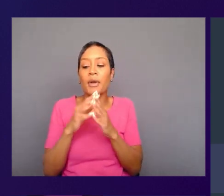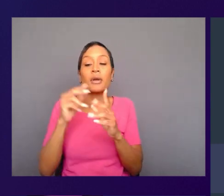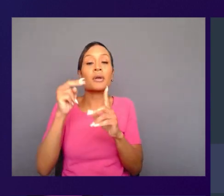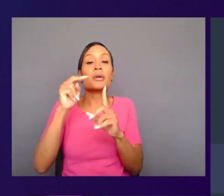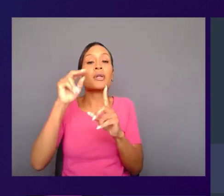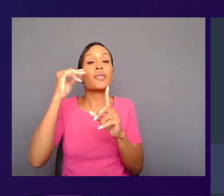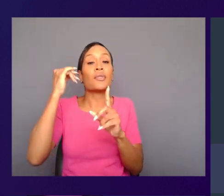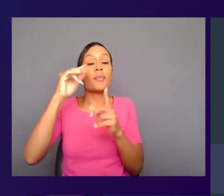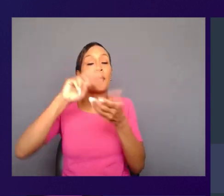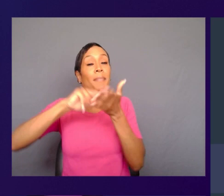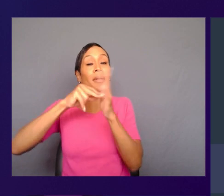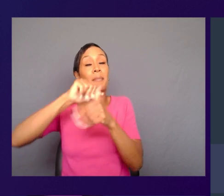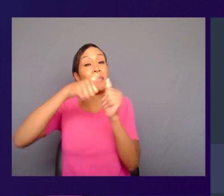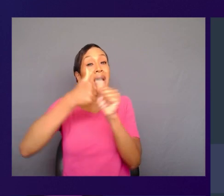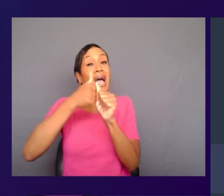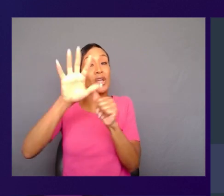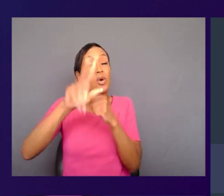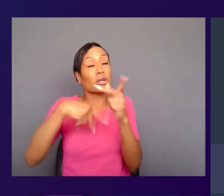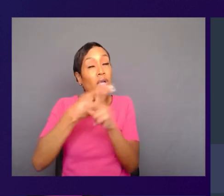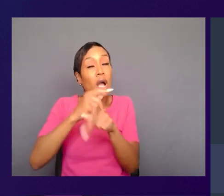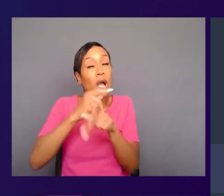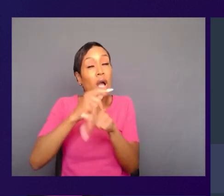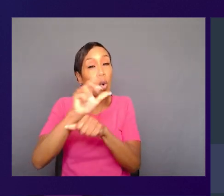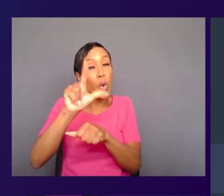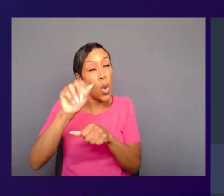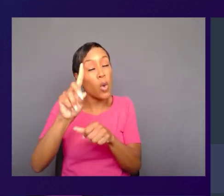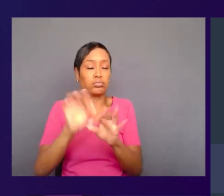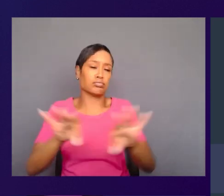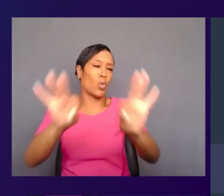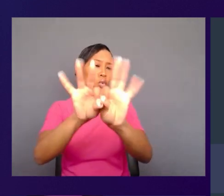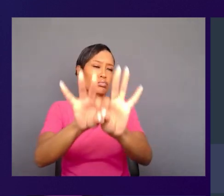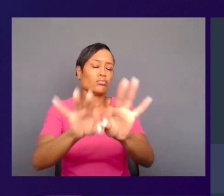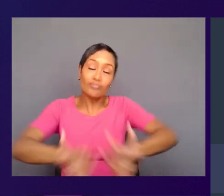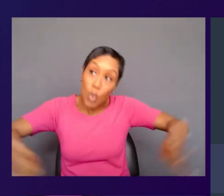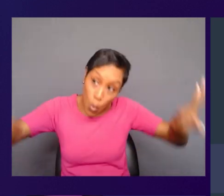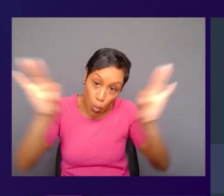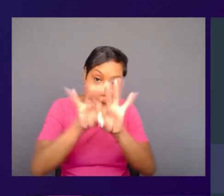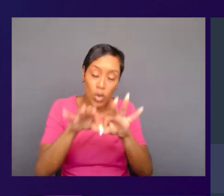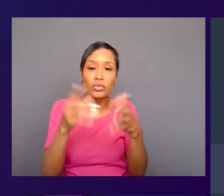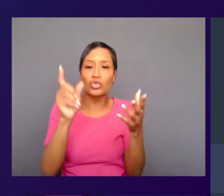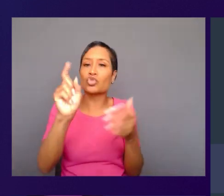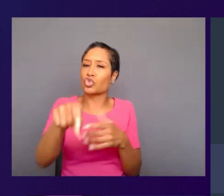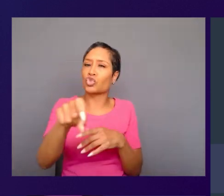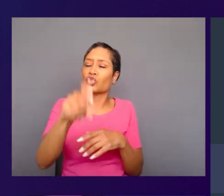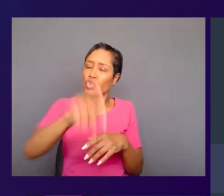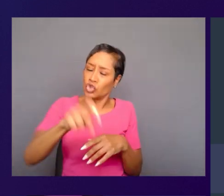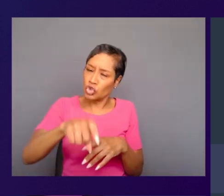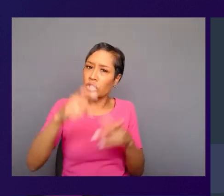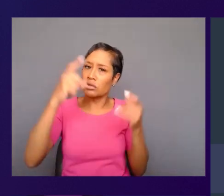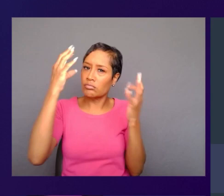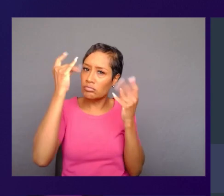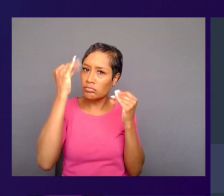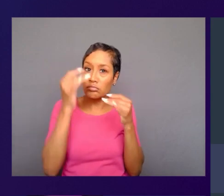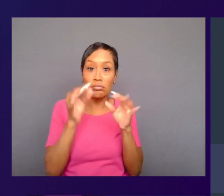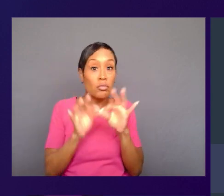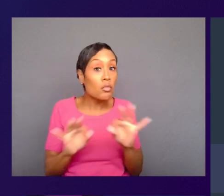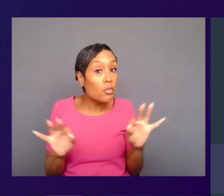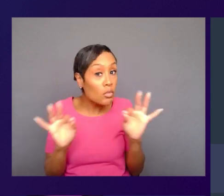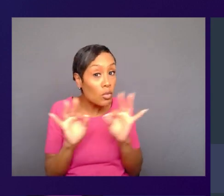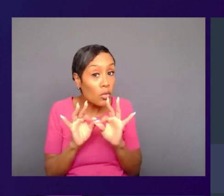super important, and so you should really think through, is it important,